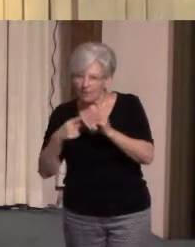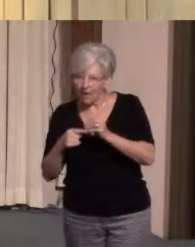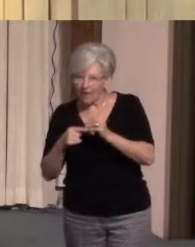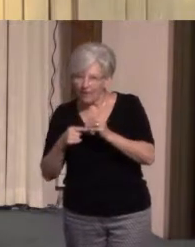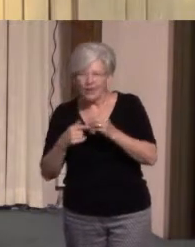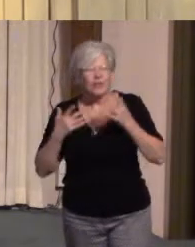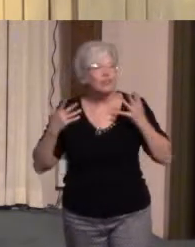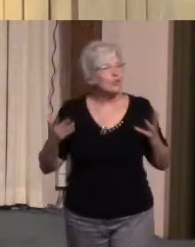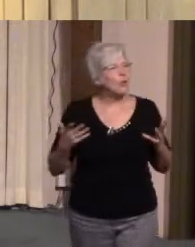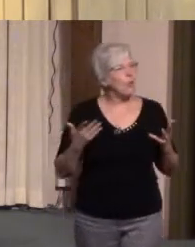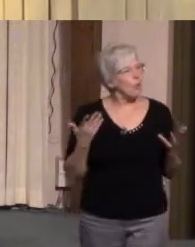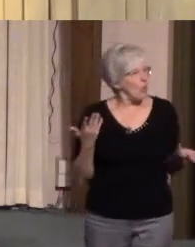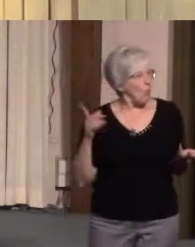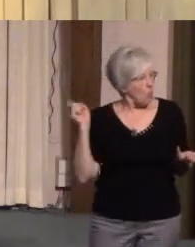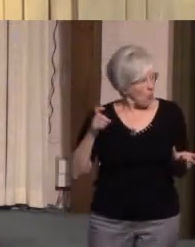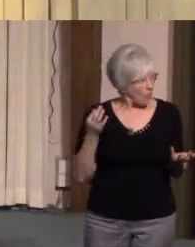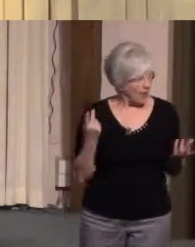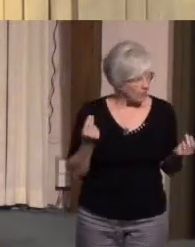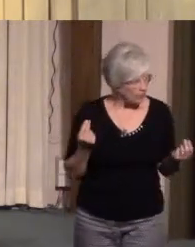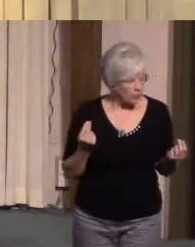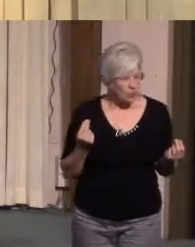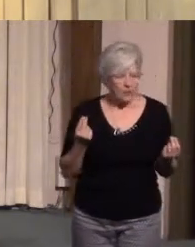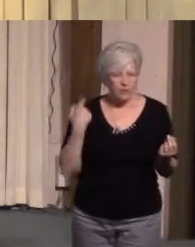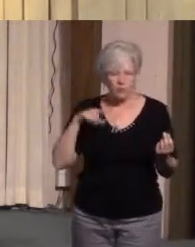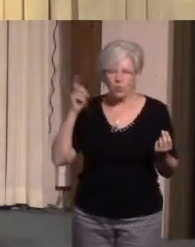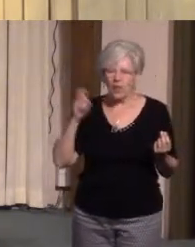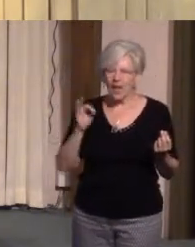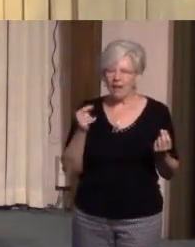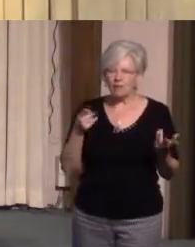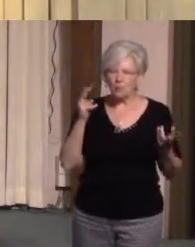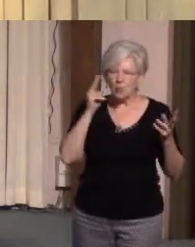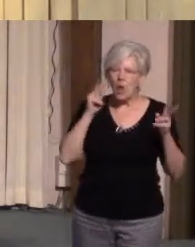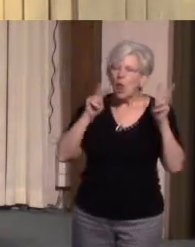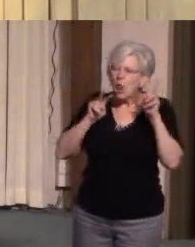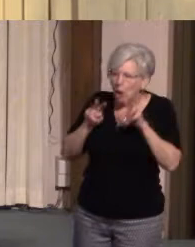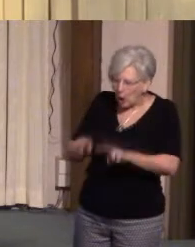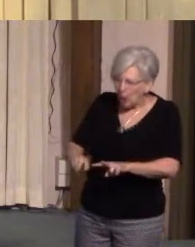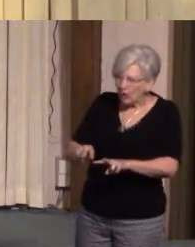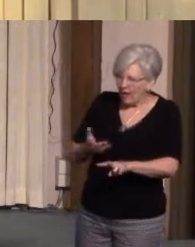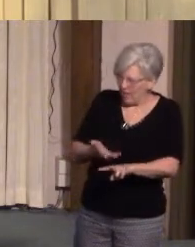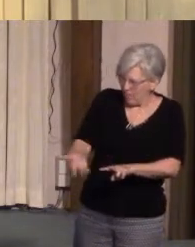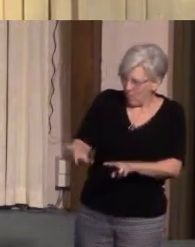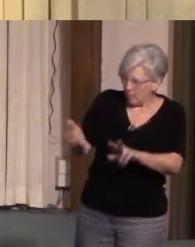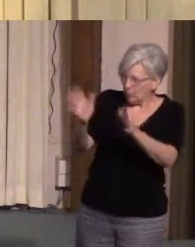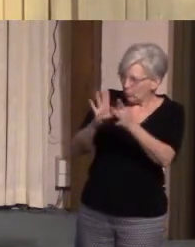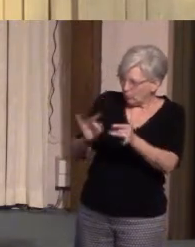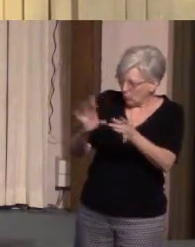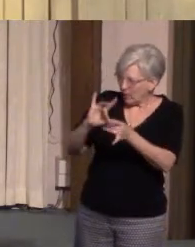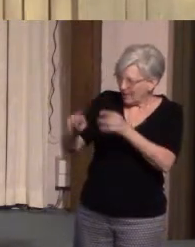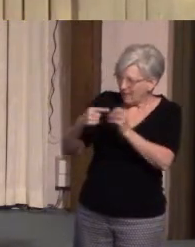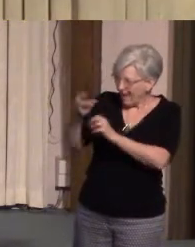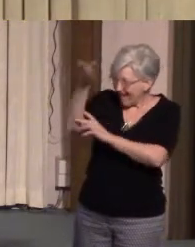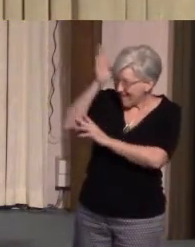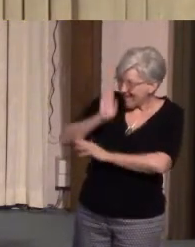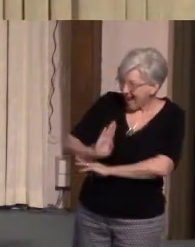the God that they told the stories about. So what we have to do is we have to look